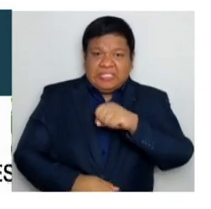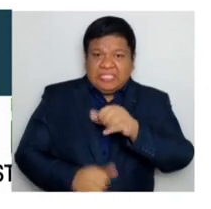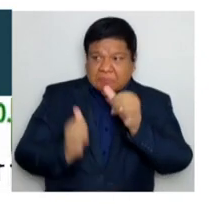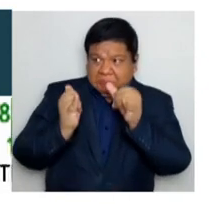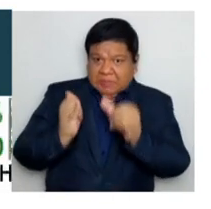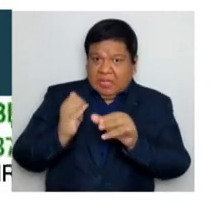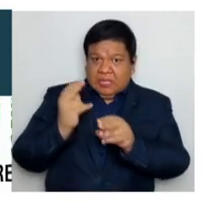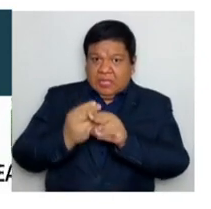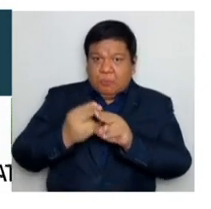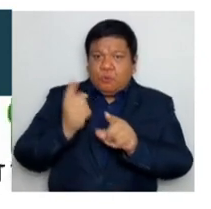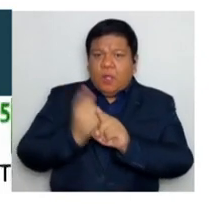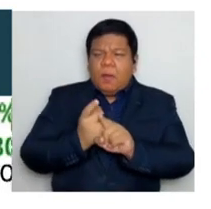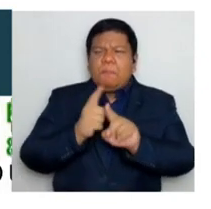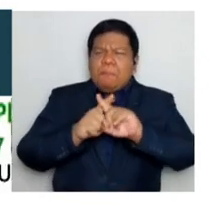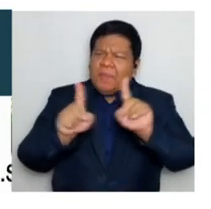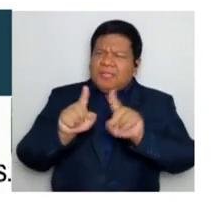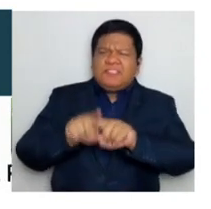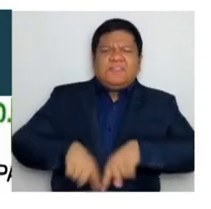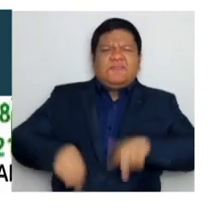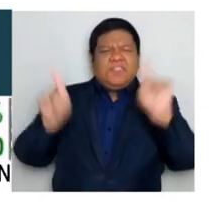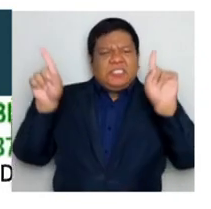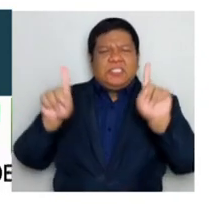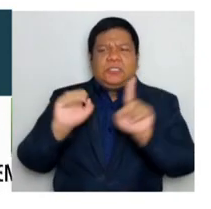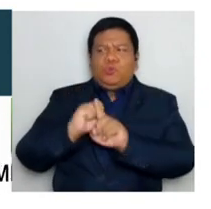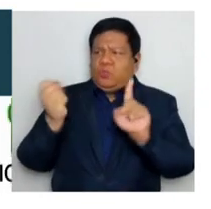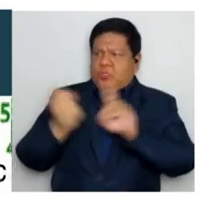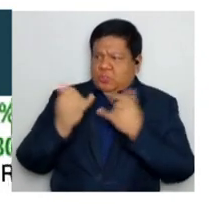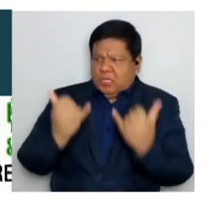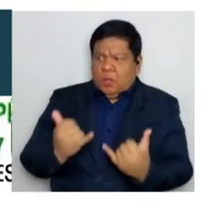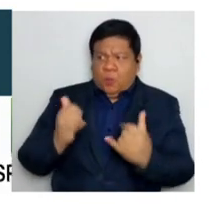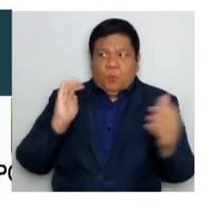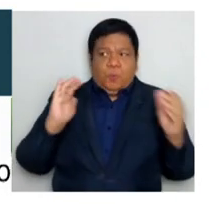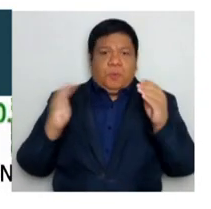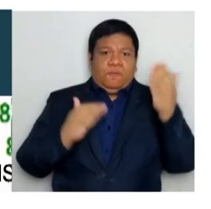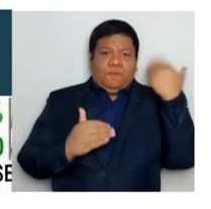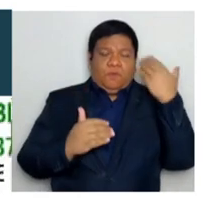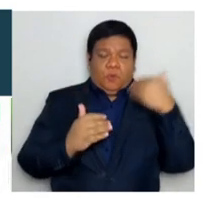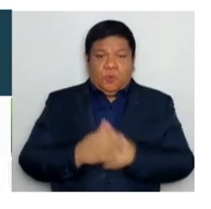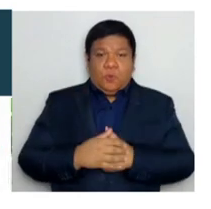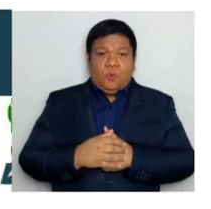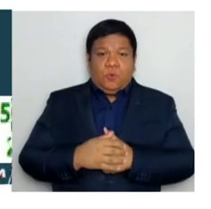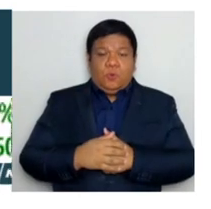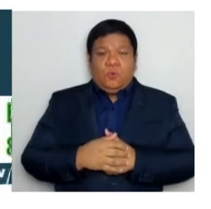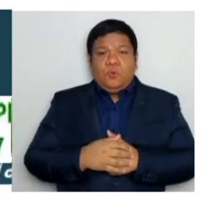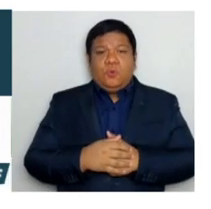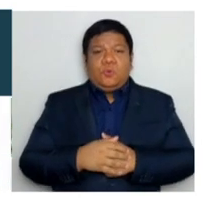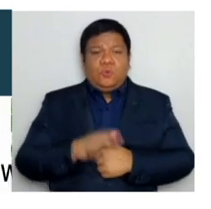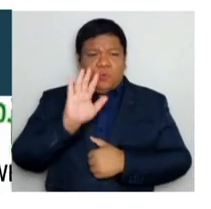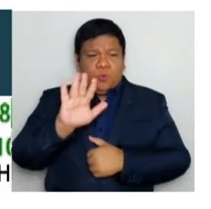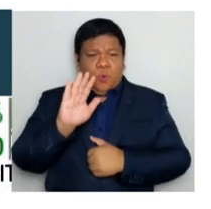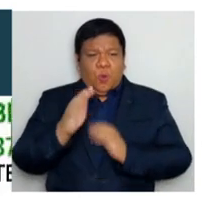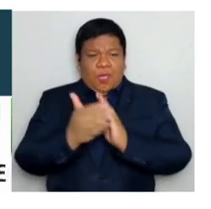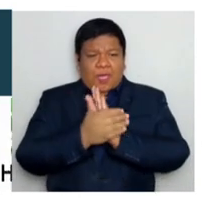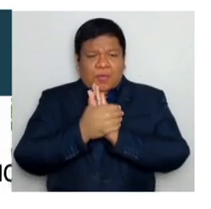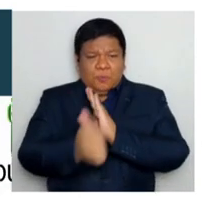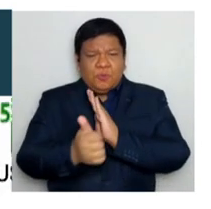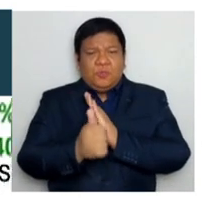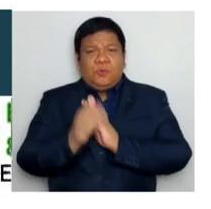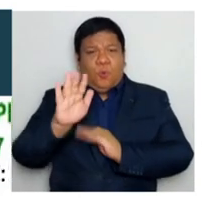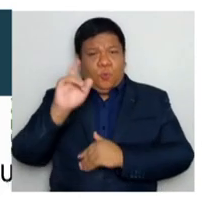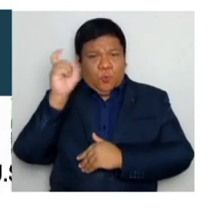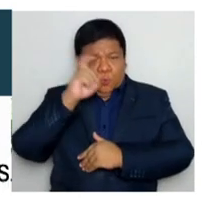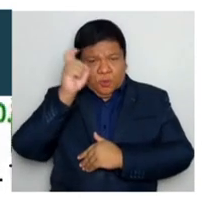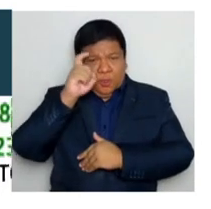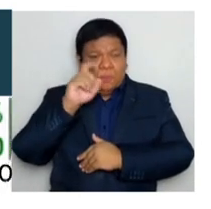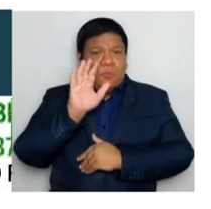it's a situation the same now as before. Ang iyong alam, your expertise, your wisdom, your